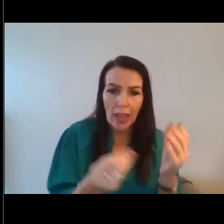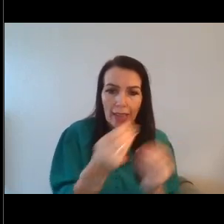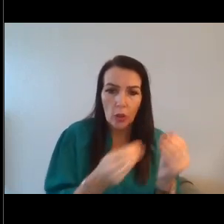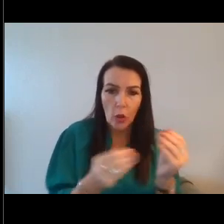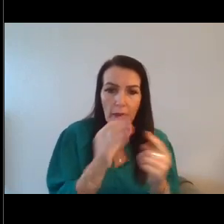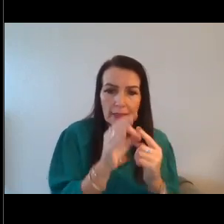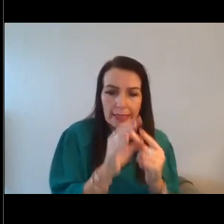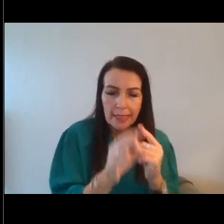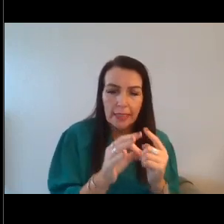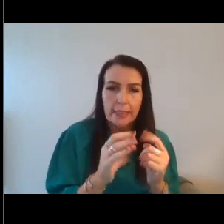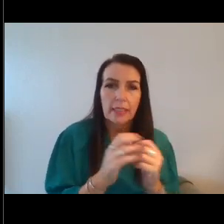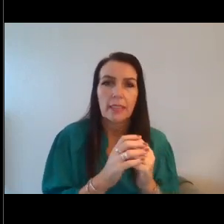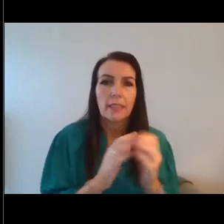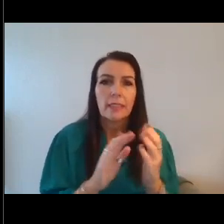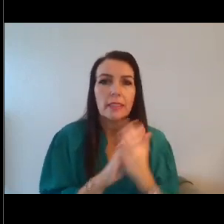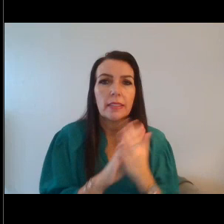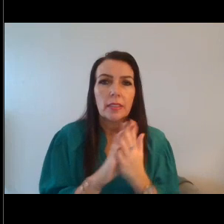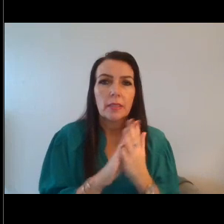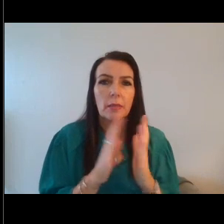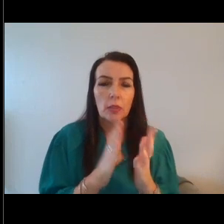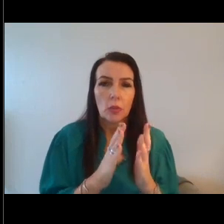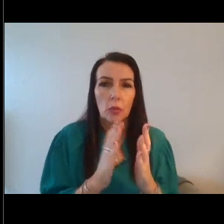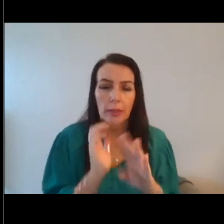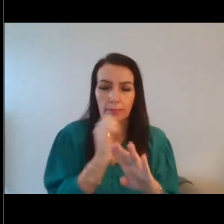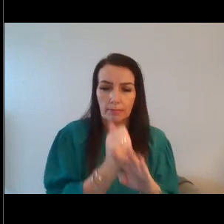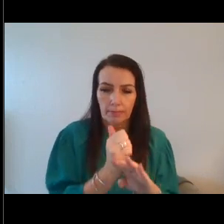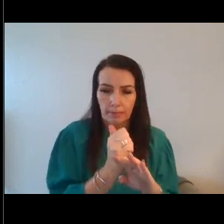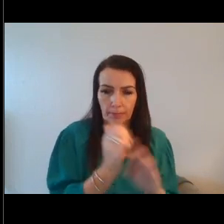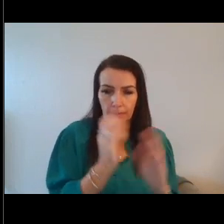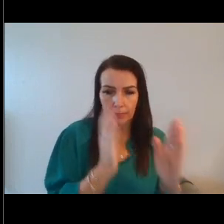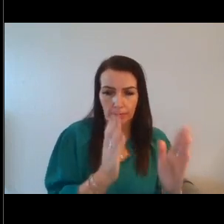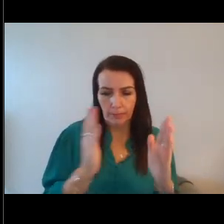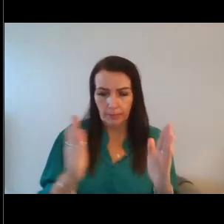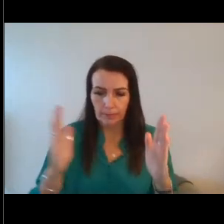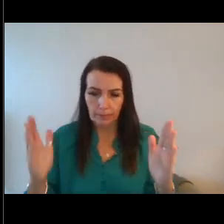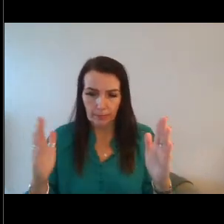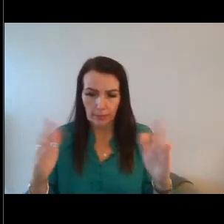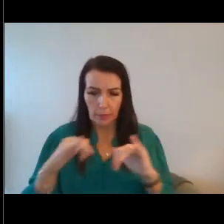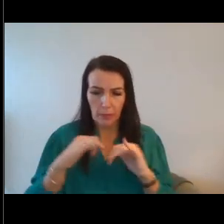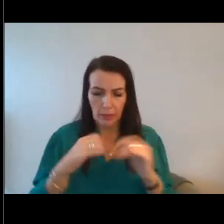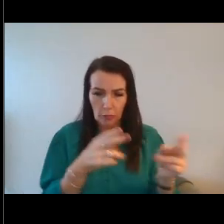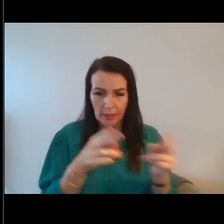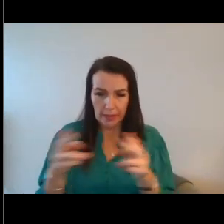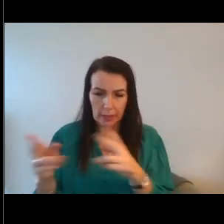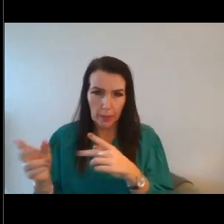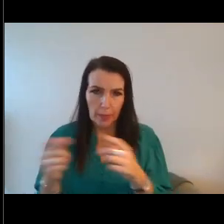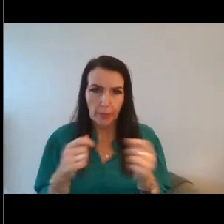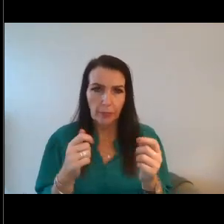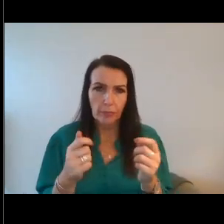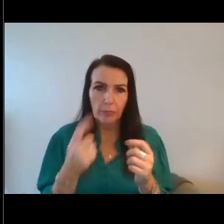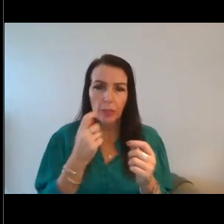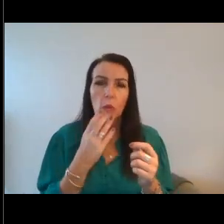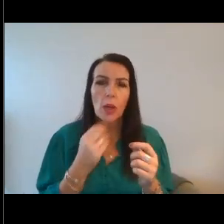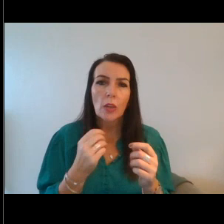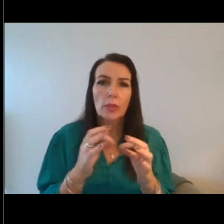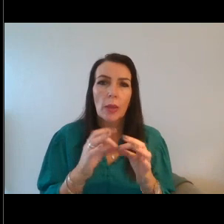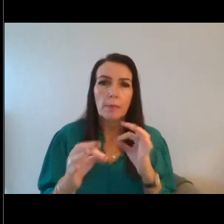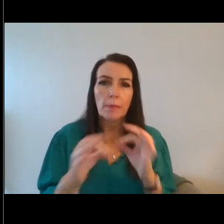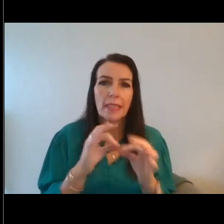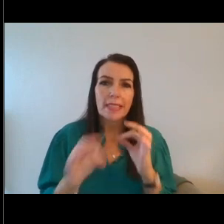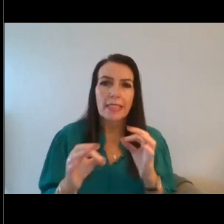this information then allows us to build a housing stock database or asset management system, as Gordon was mentioning, which can be used to conduct a baseline study to